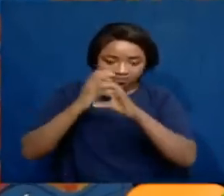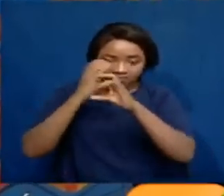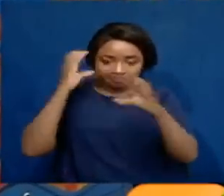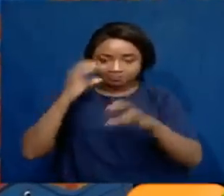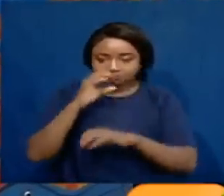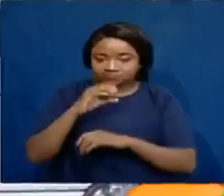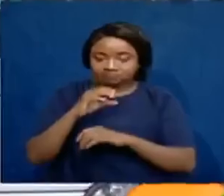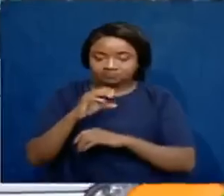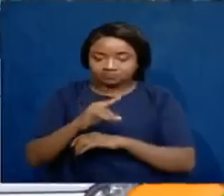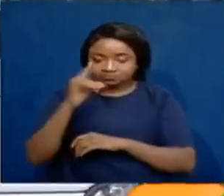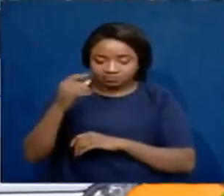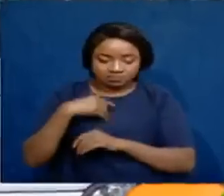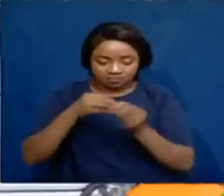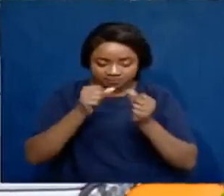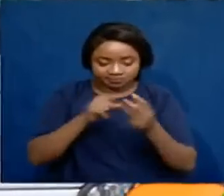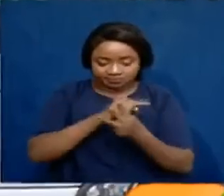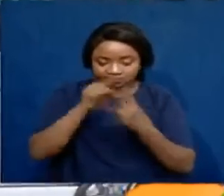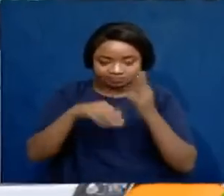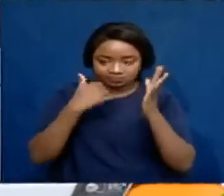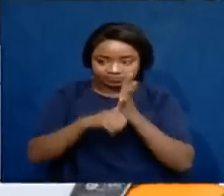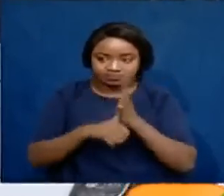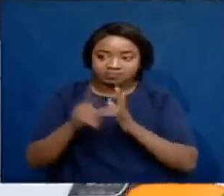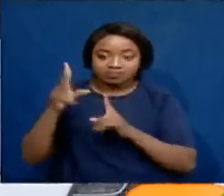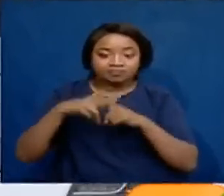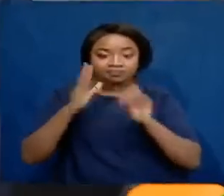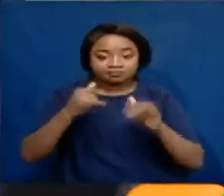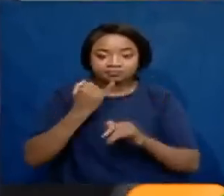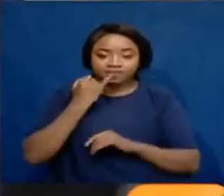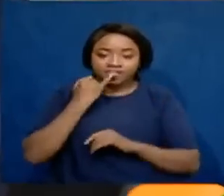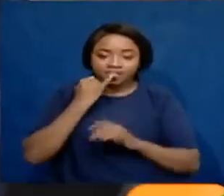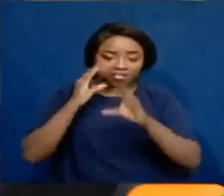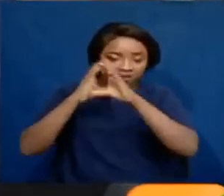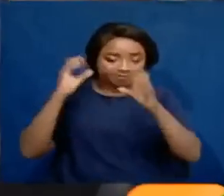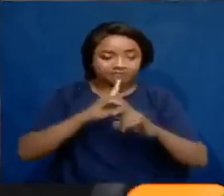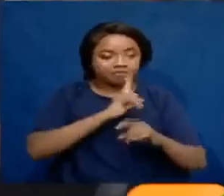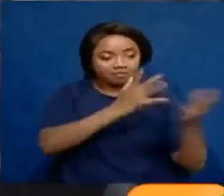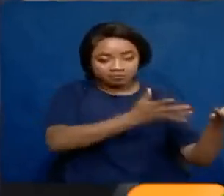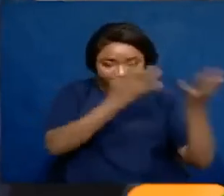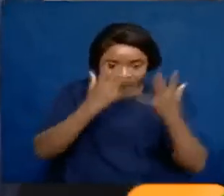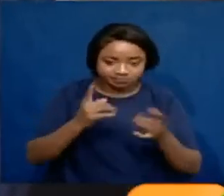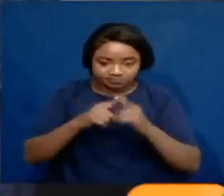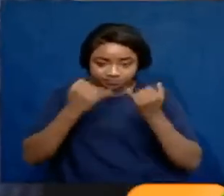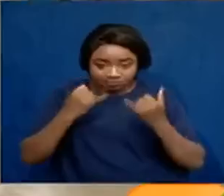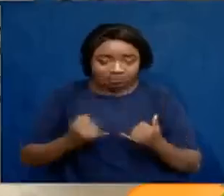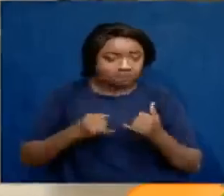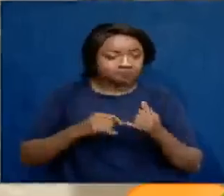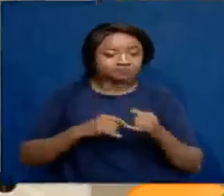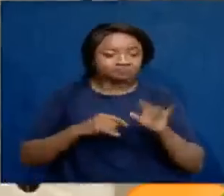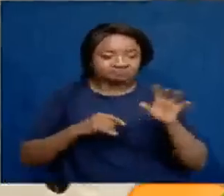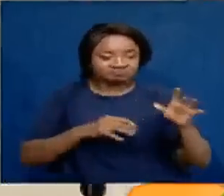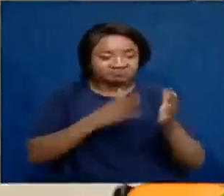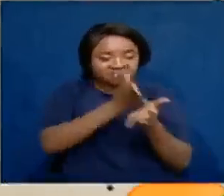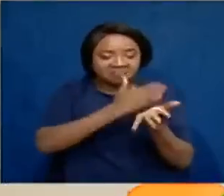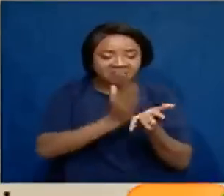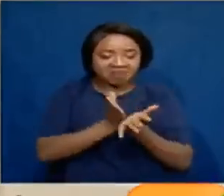three problems. BasiGo started off by importing the electric buses, but the startup is now assembling its vehicles locally at its